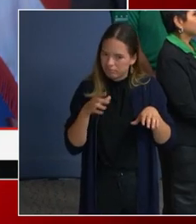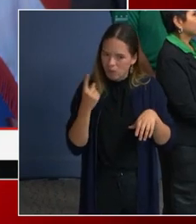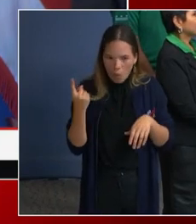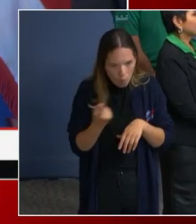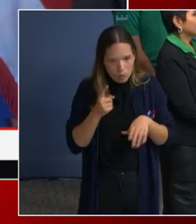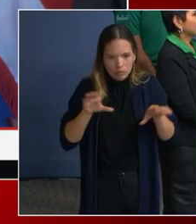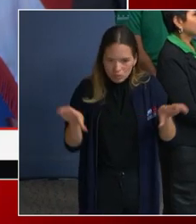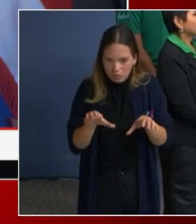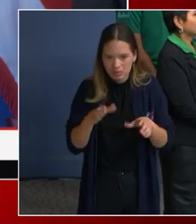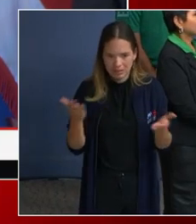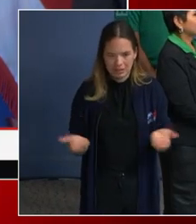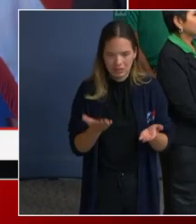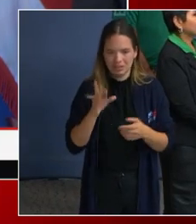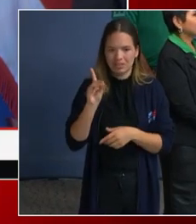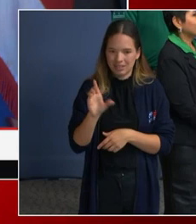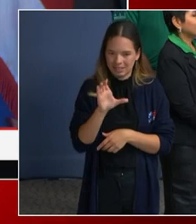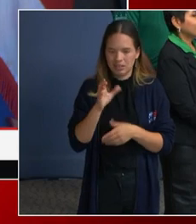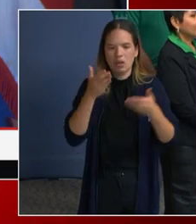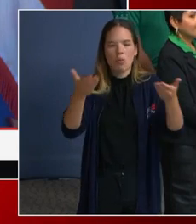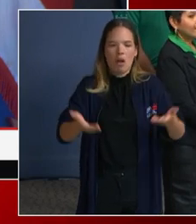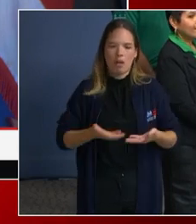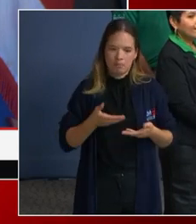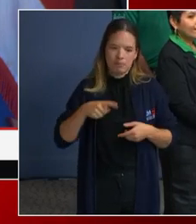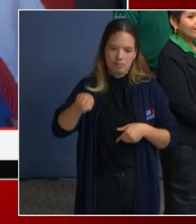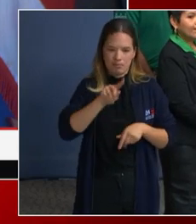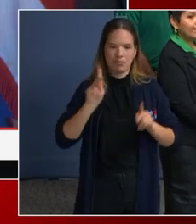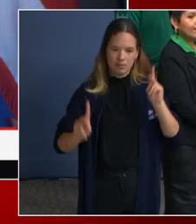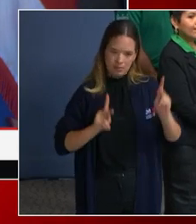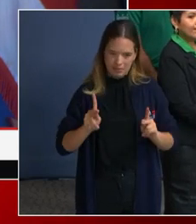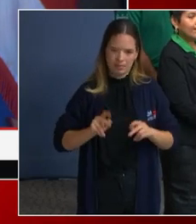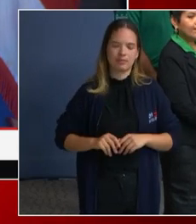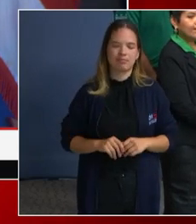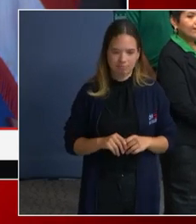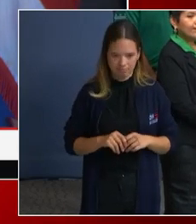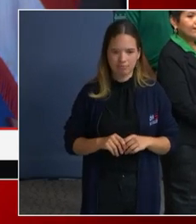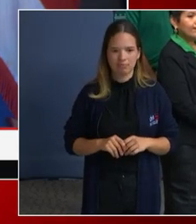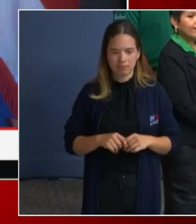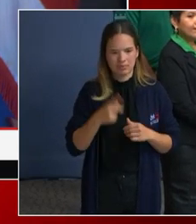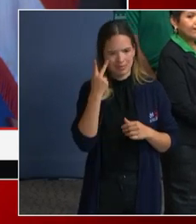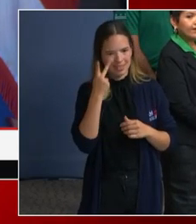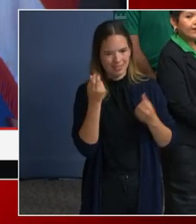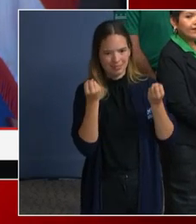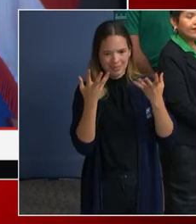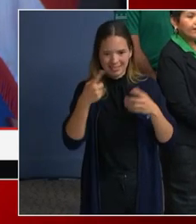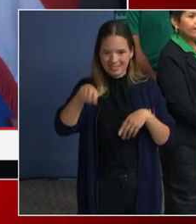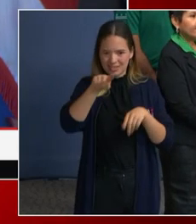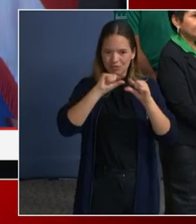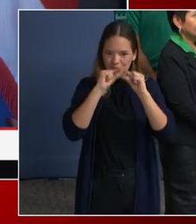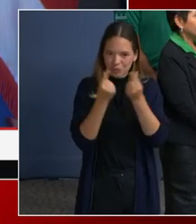them. I see today we have many of those groups represented, as well as other longtime advocates in our